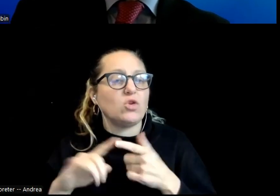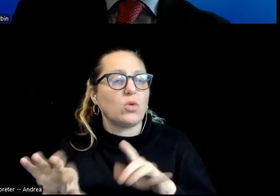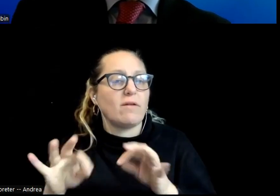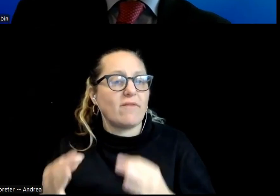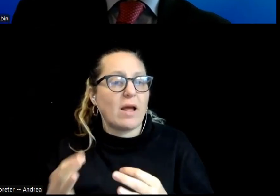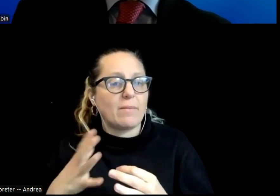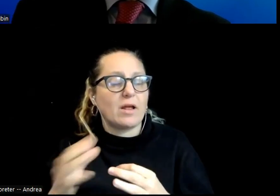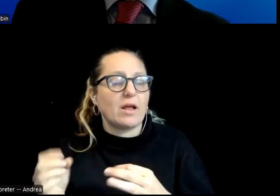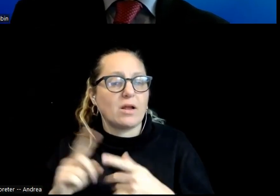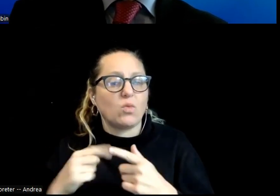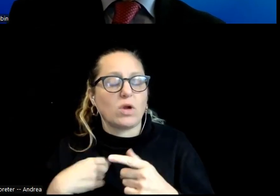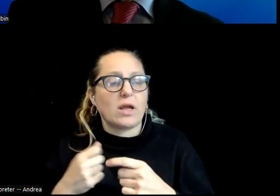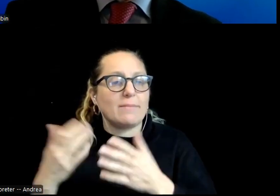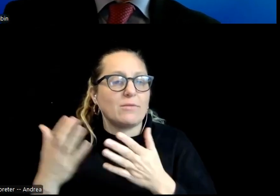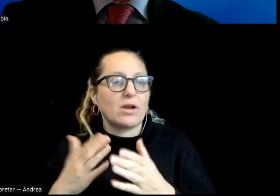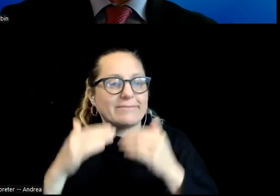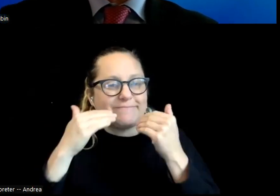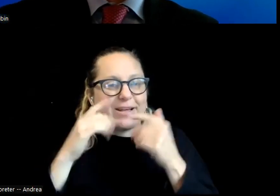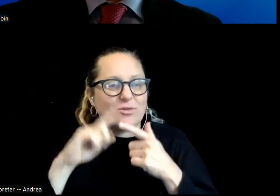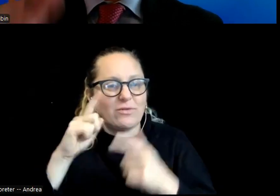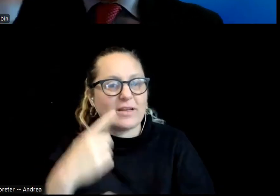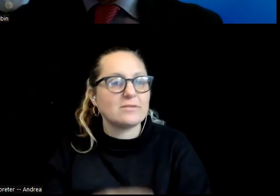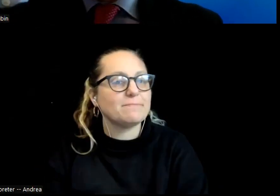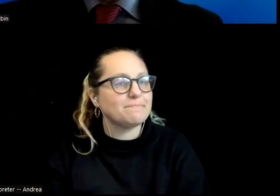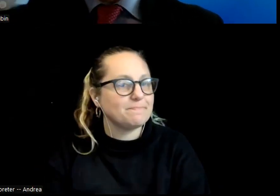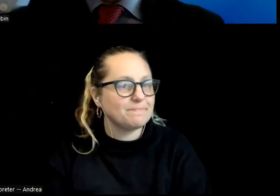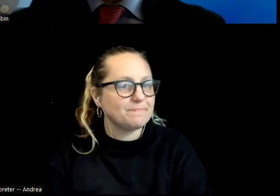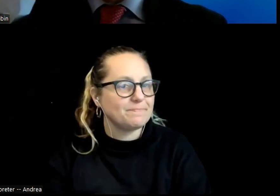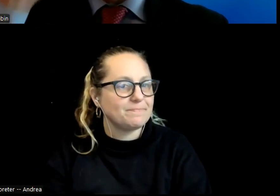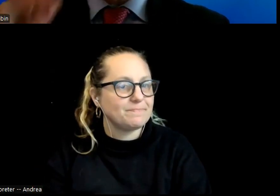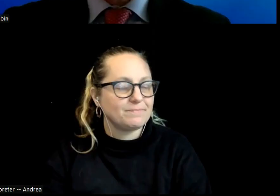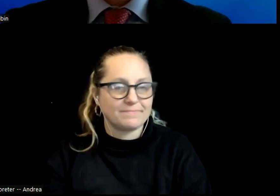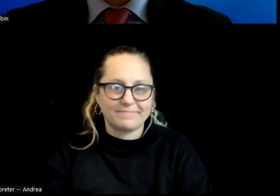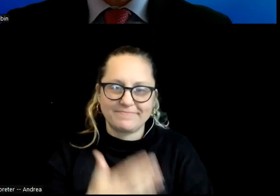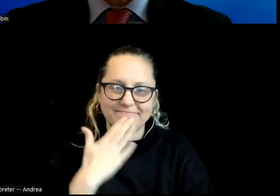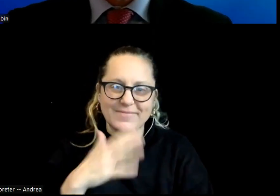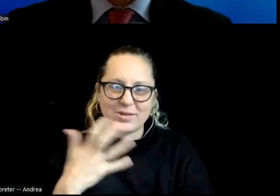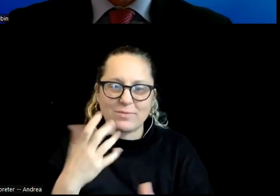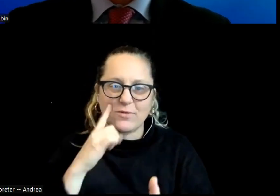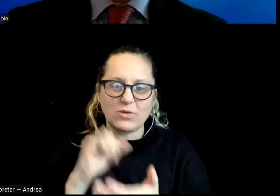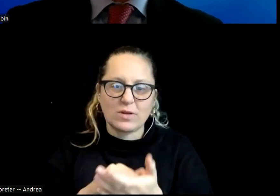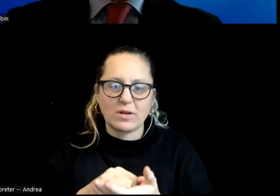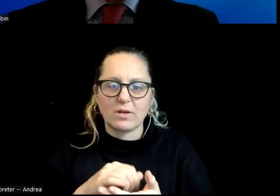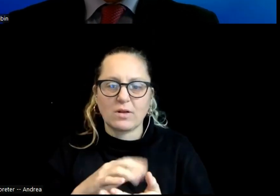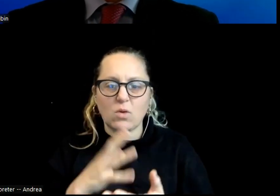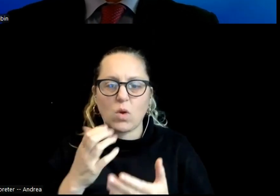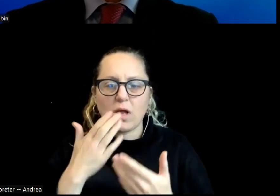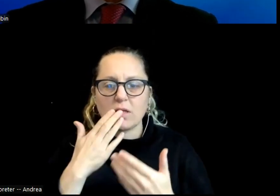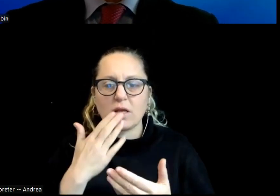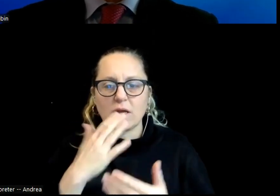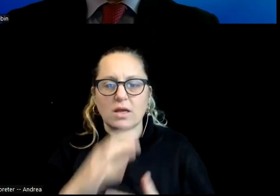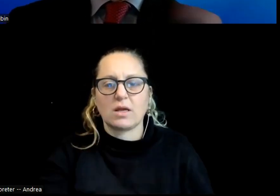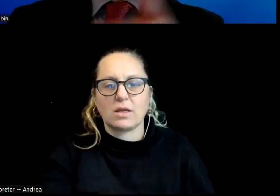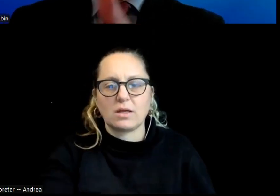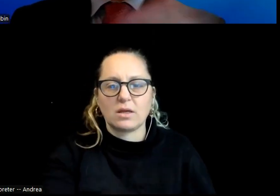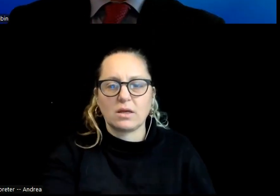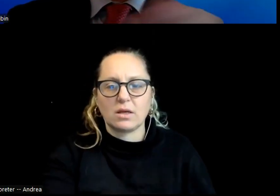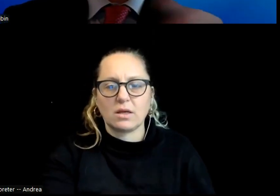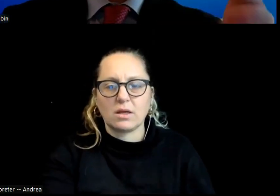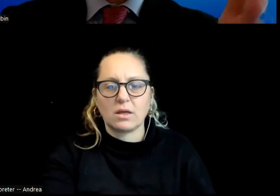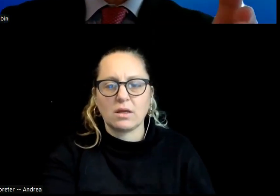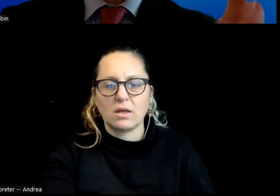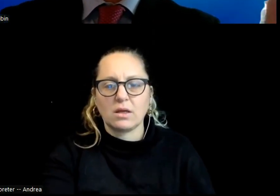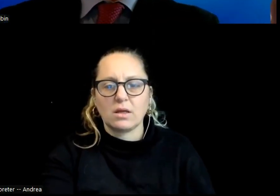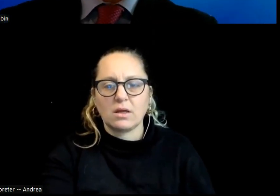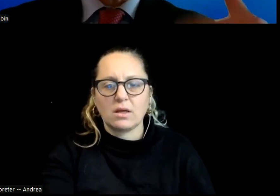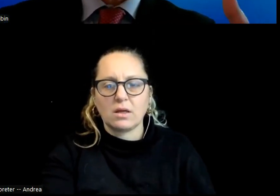family, and we could bring a smile to their face. Thank you so much for that. I want to thank Cindy, Sherry, and Sarah, who